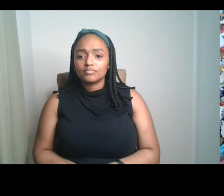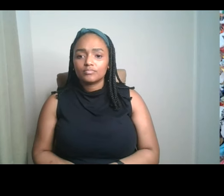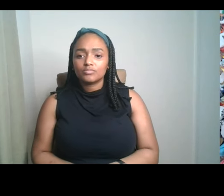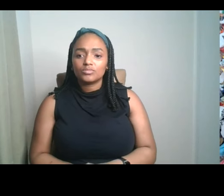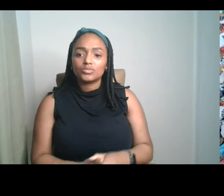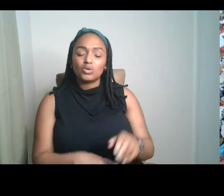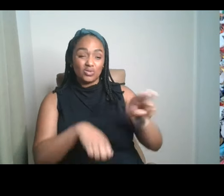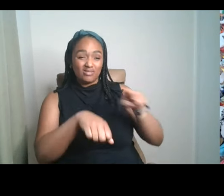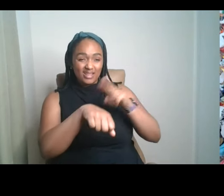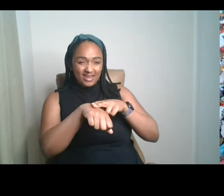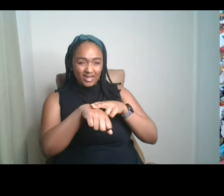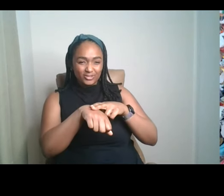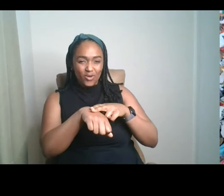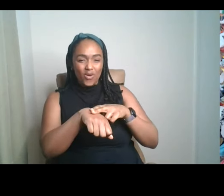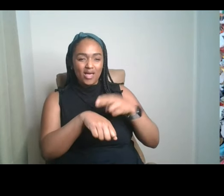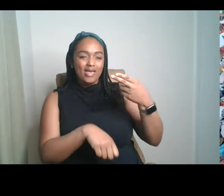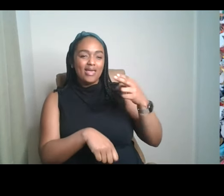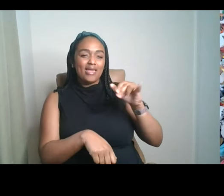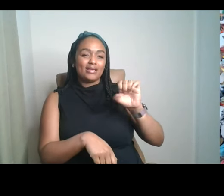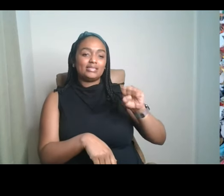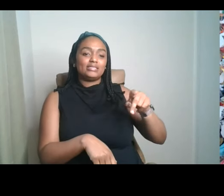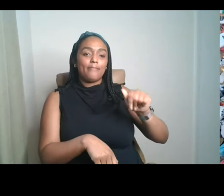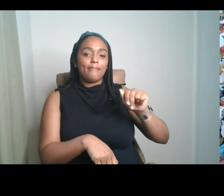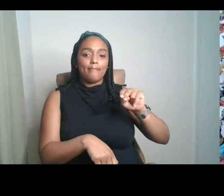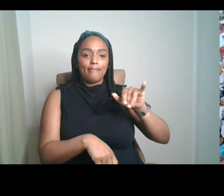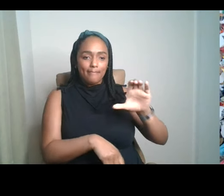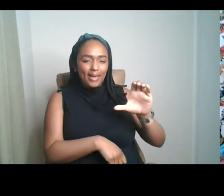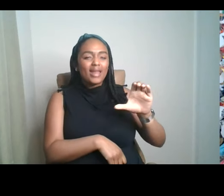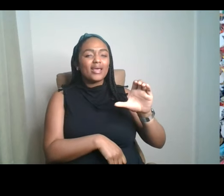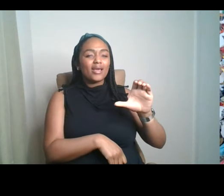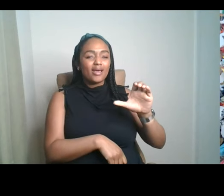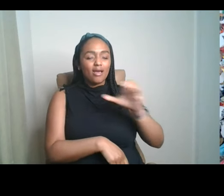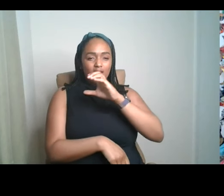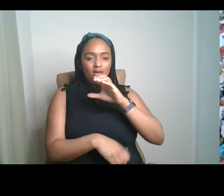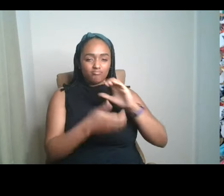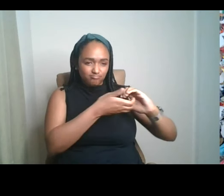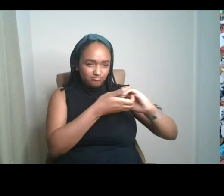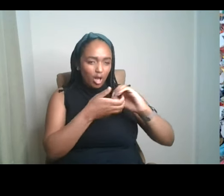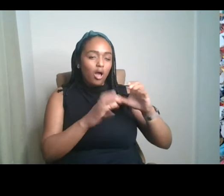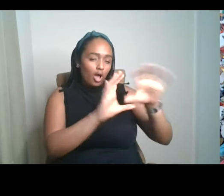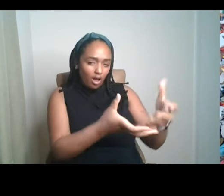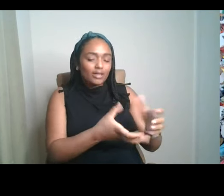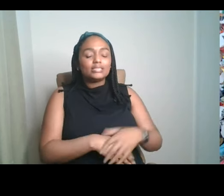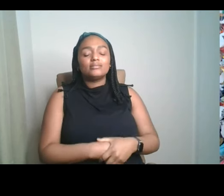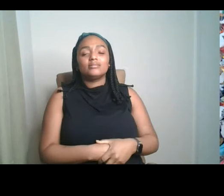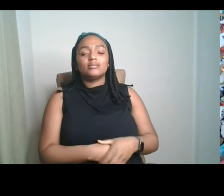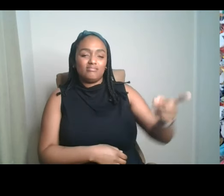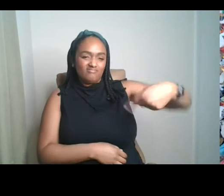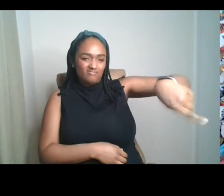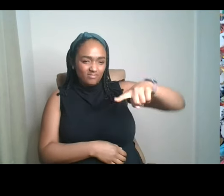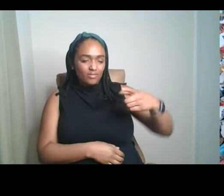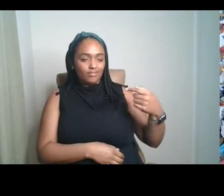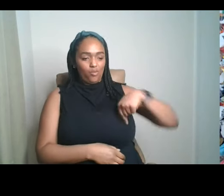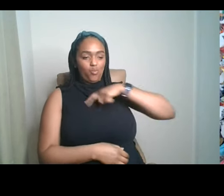Caucus with Congresswoman Barbara Lee, Judy Chu, and Speaker Nancy Pelosi. We got to share our message with